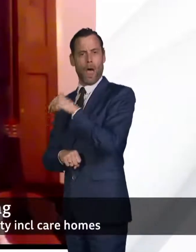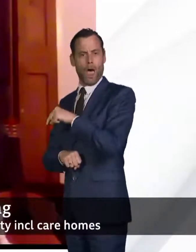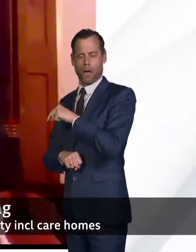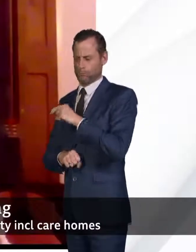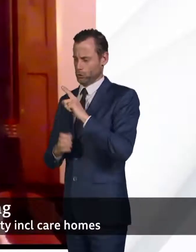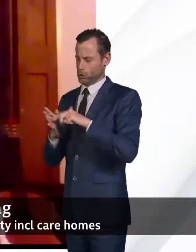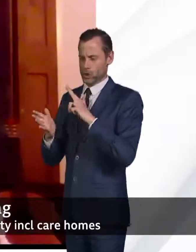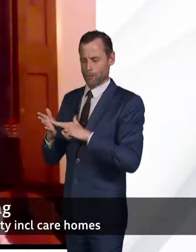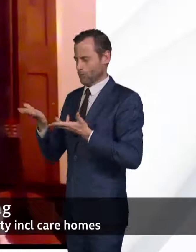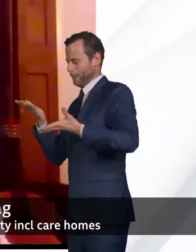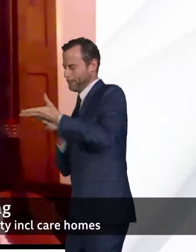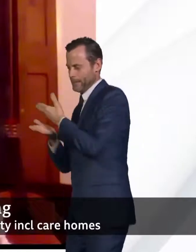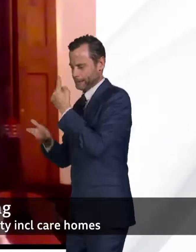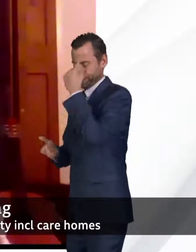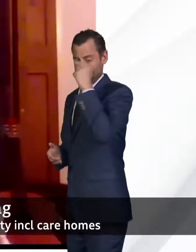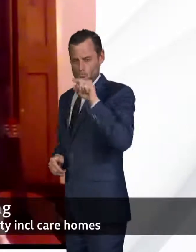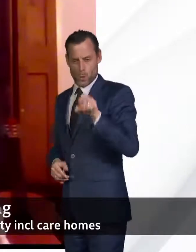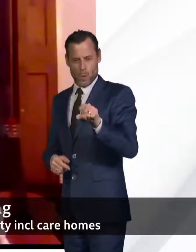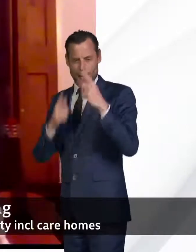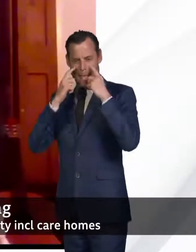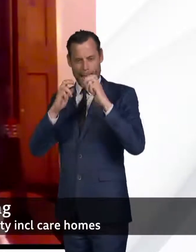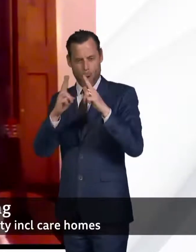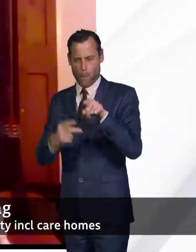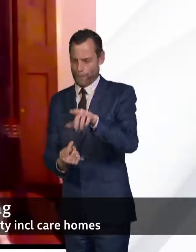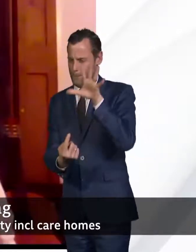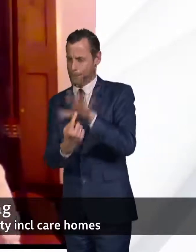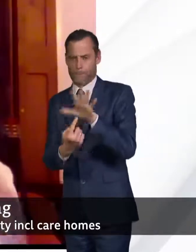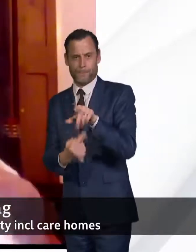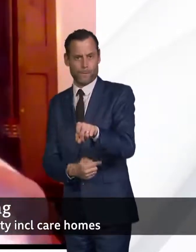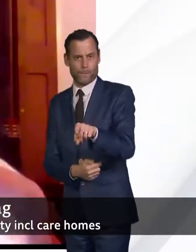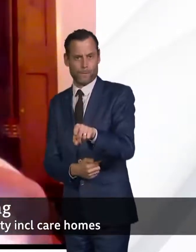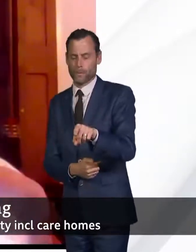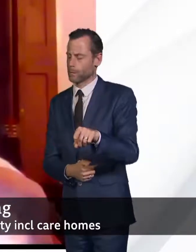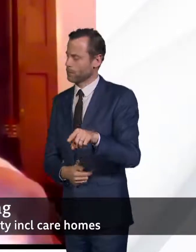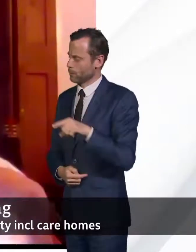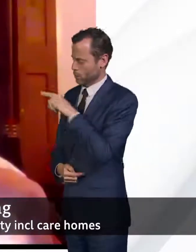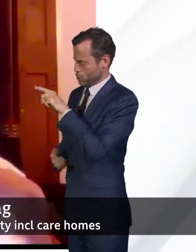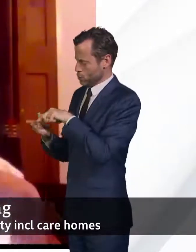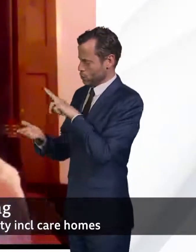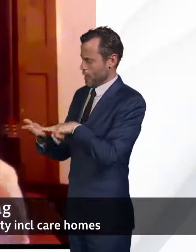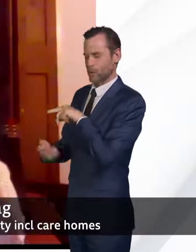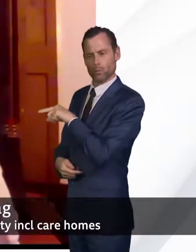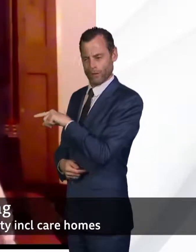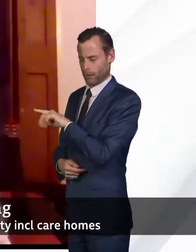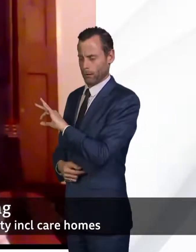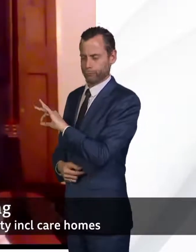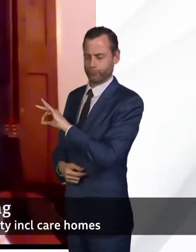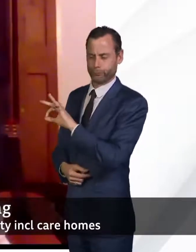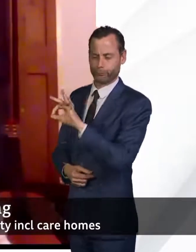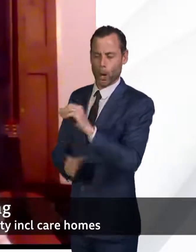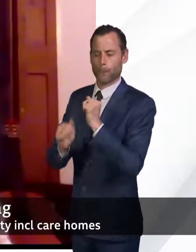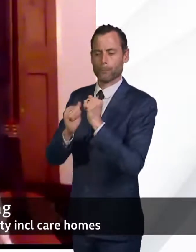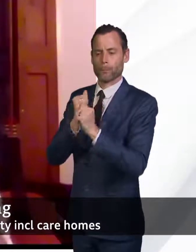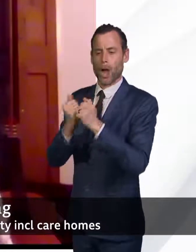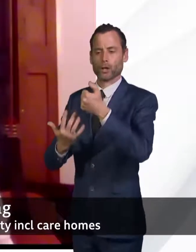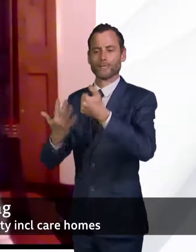care homes. So why were care homes not told to ban visitors until March the 16th? And why were figures